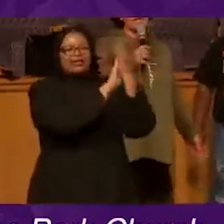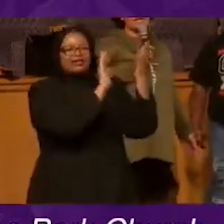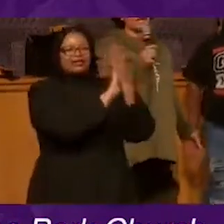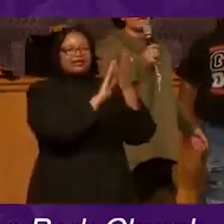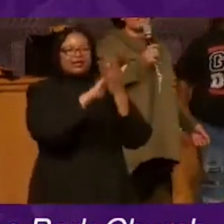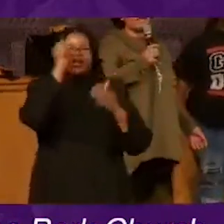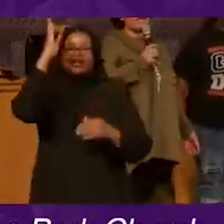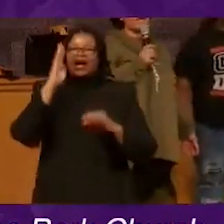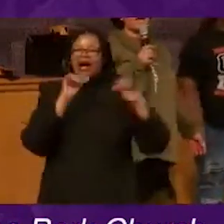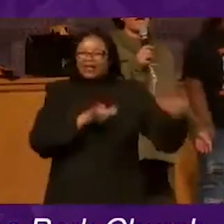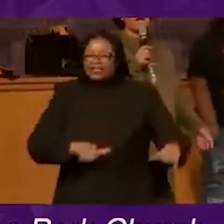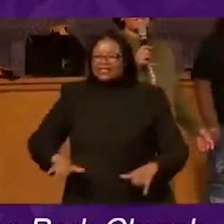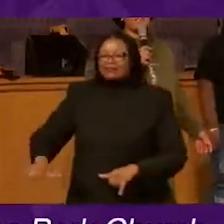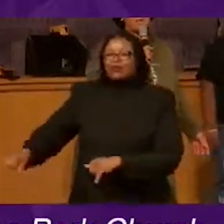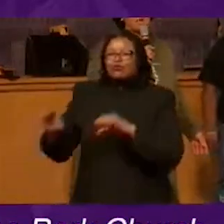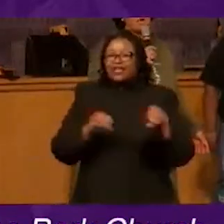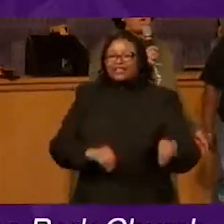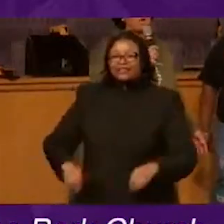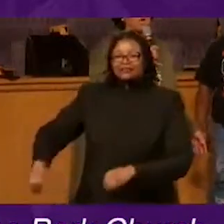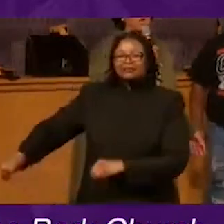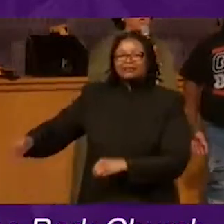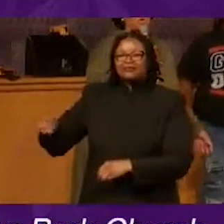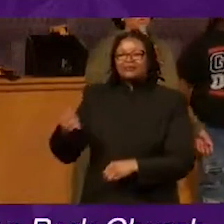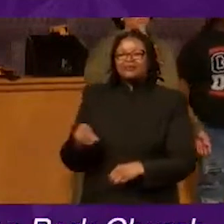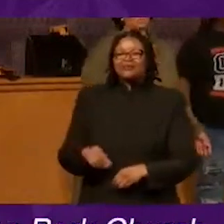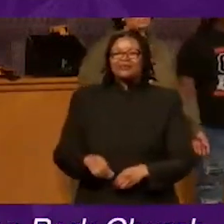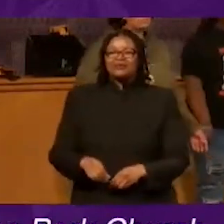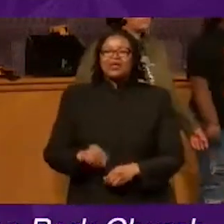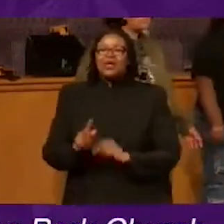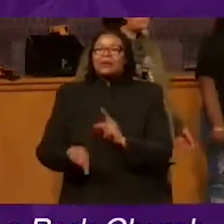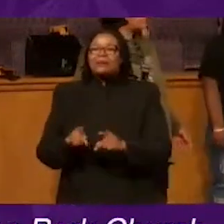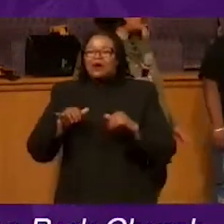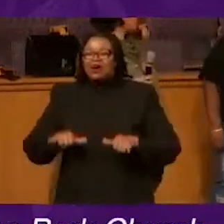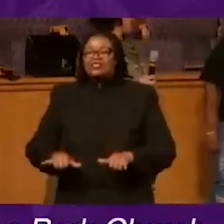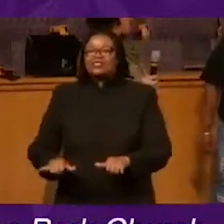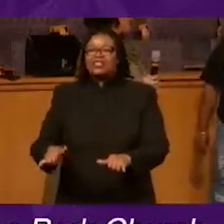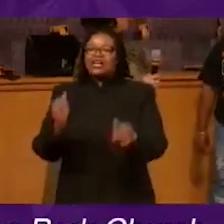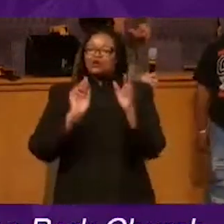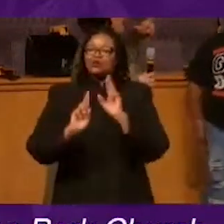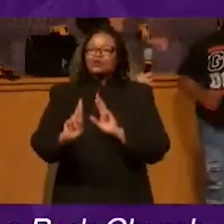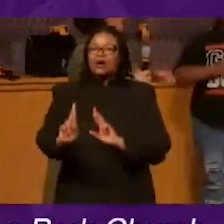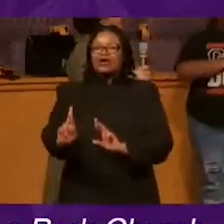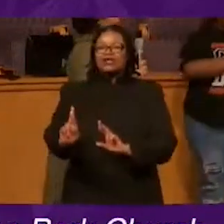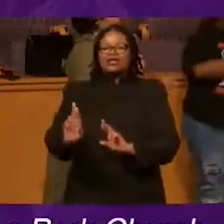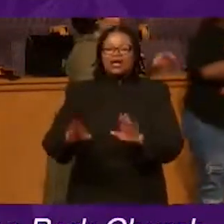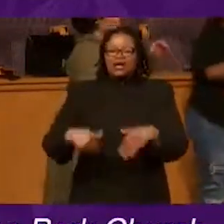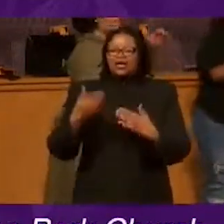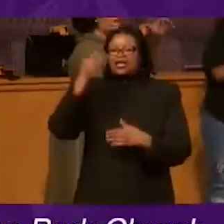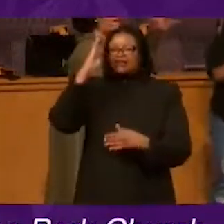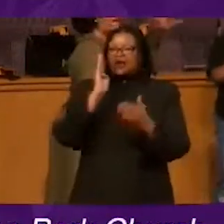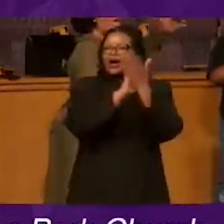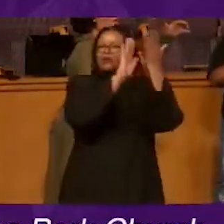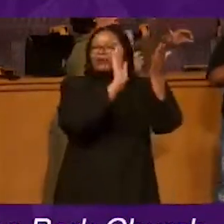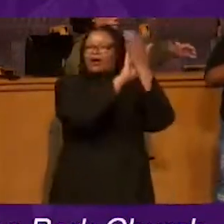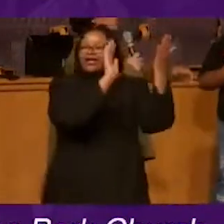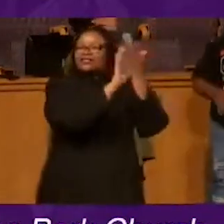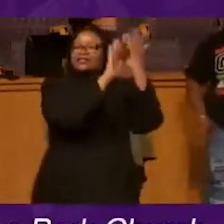still moving and people are still responding. And so we give God praise for that.